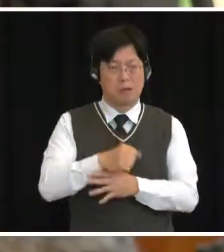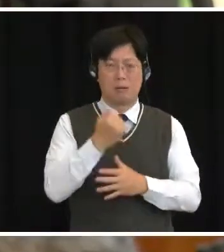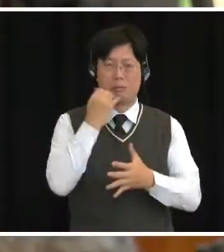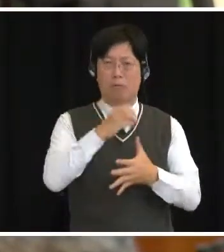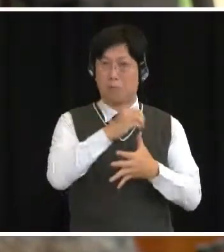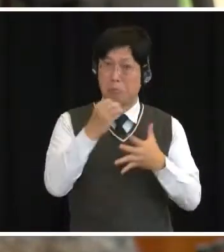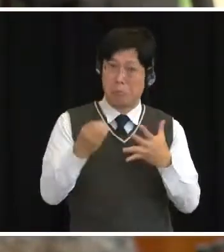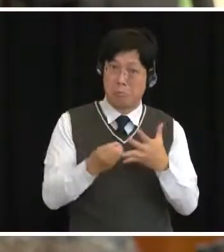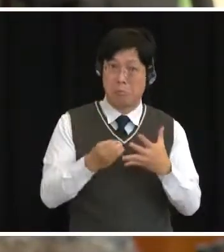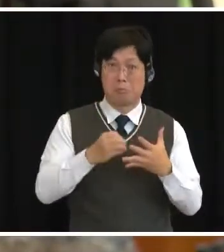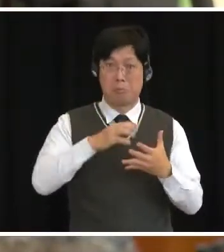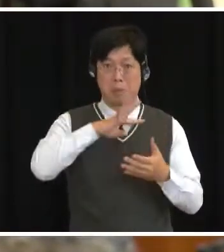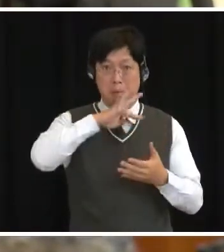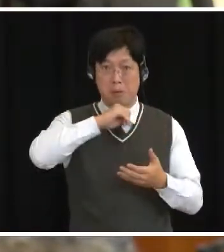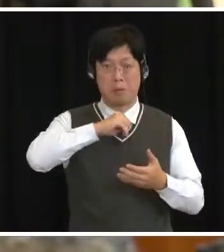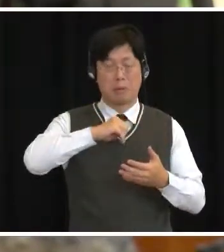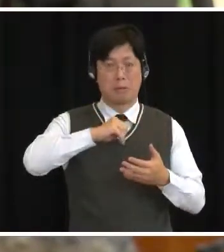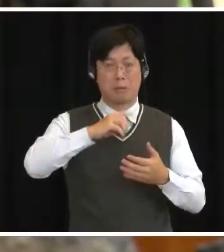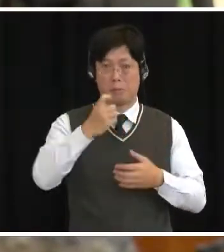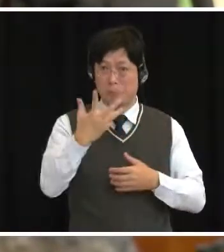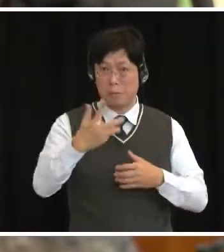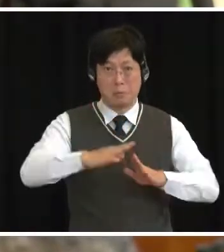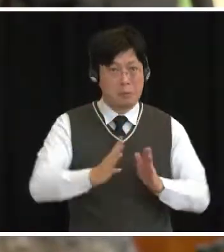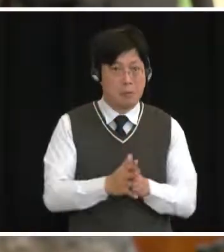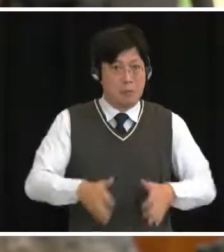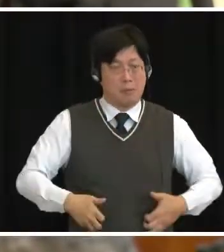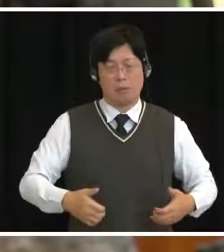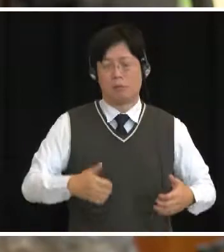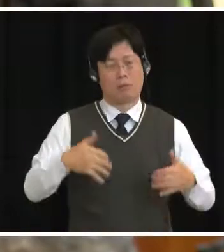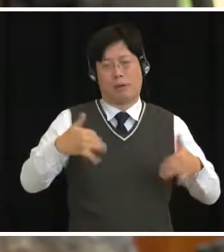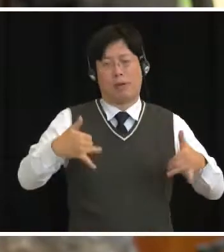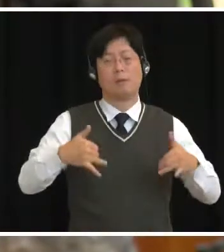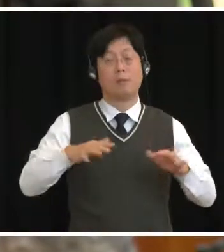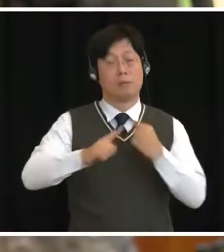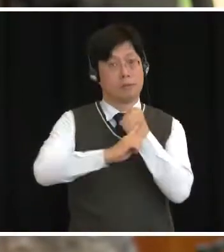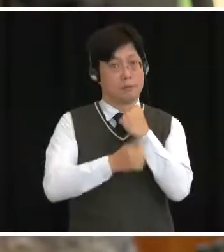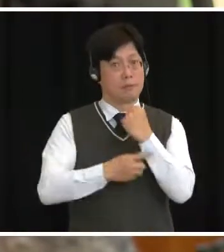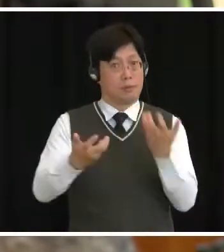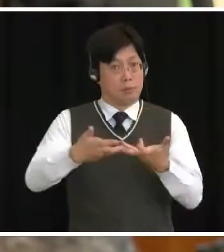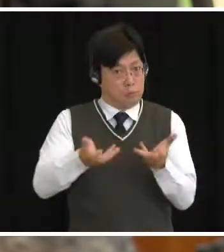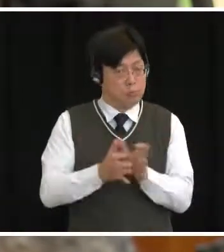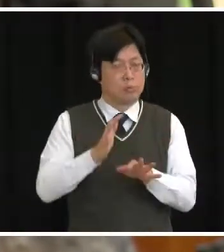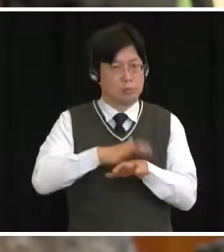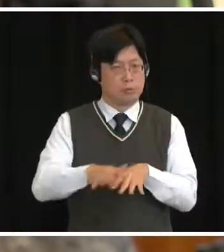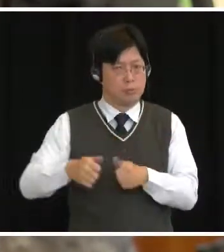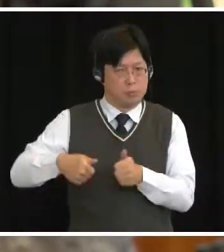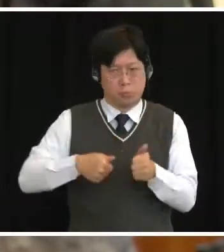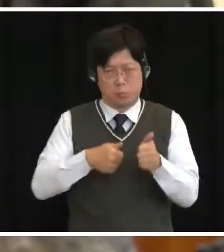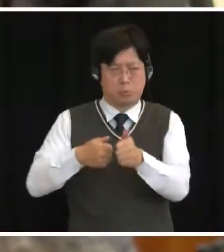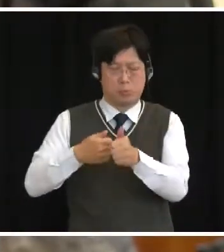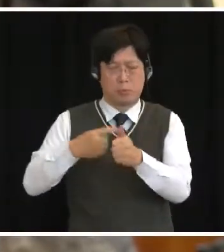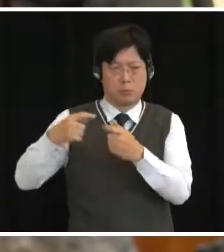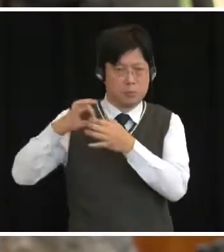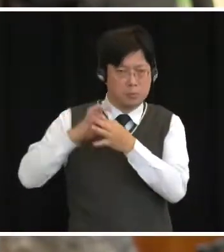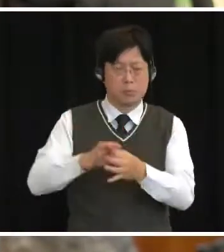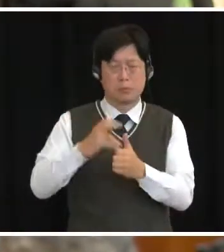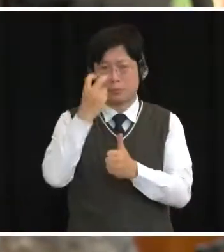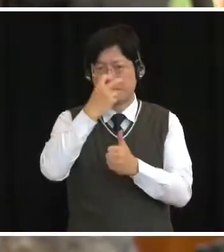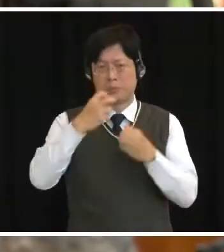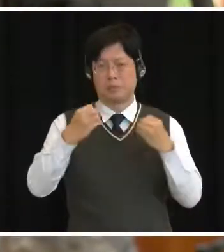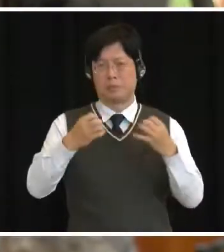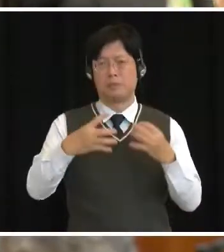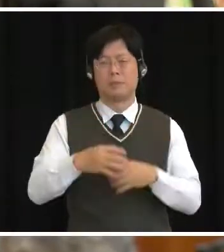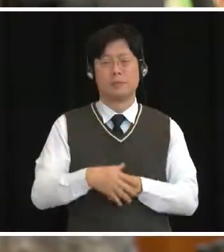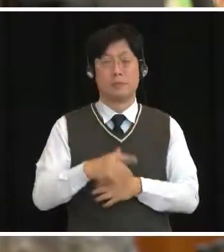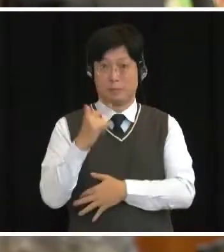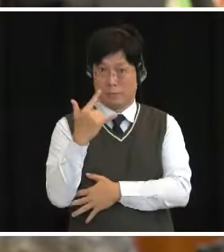61.7% still oppose the idea. So there doesn't seem to be a pressing need to revise the law